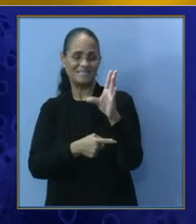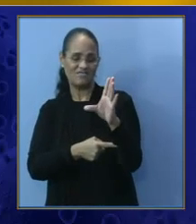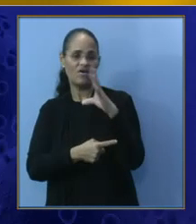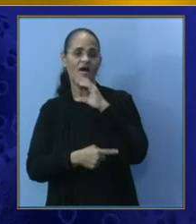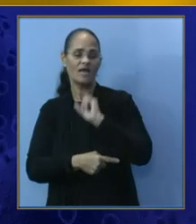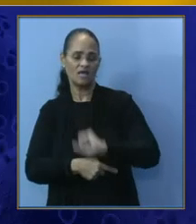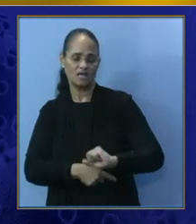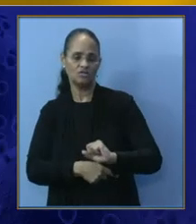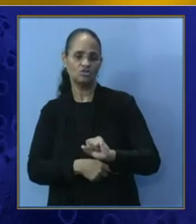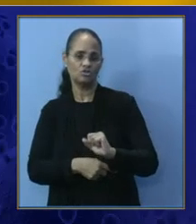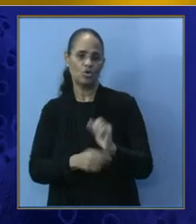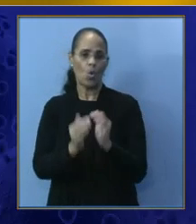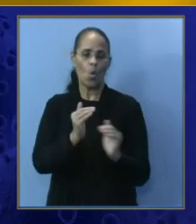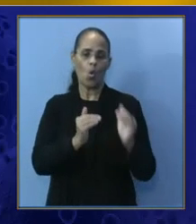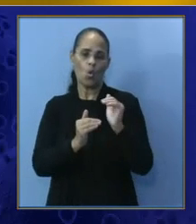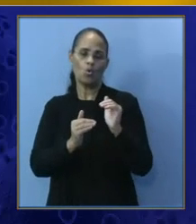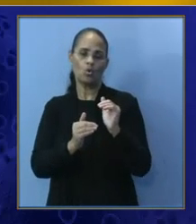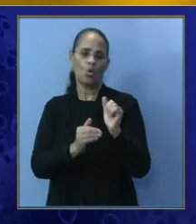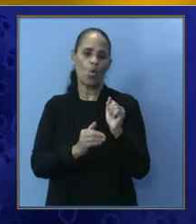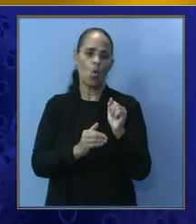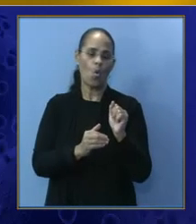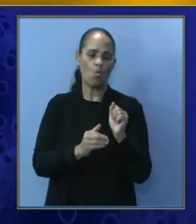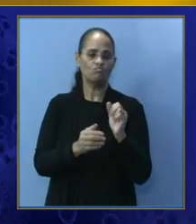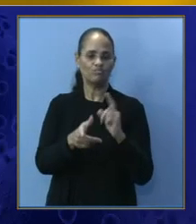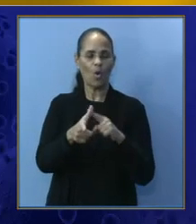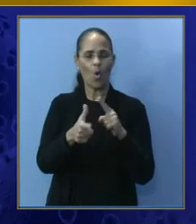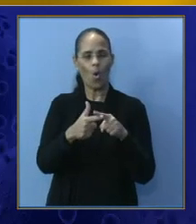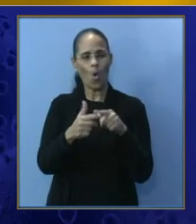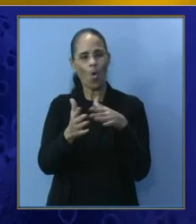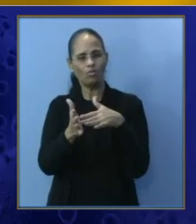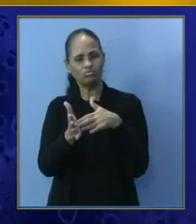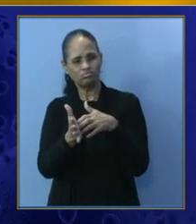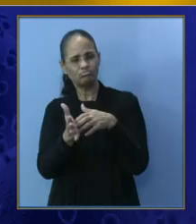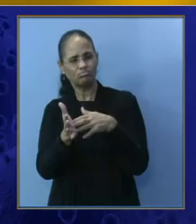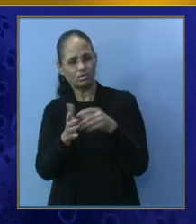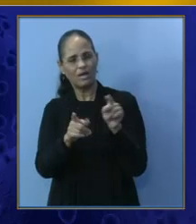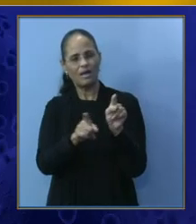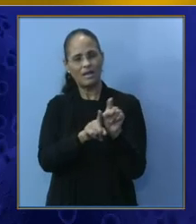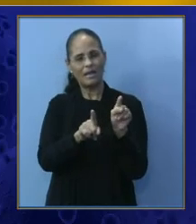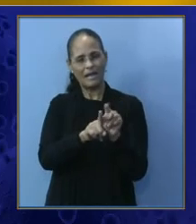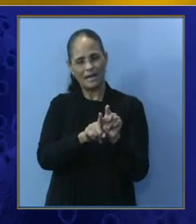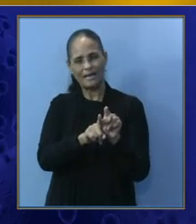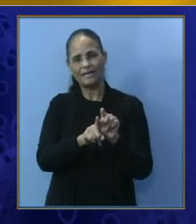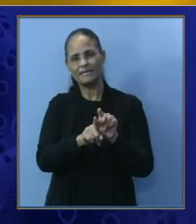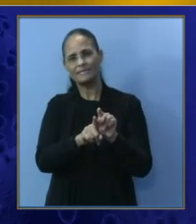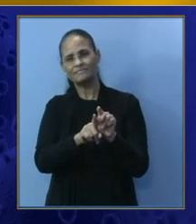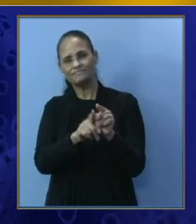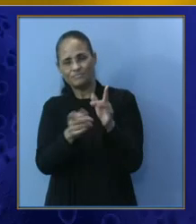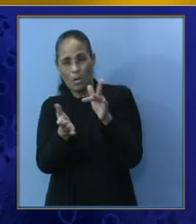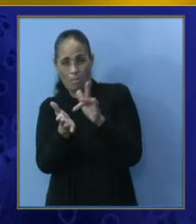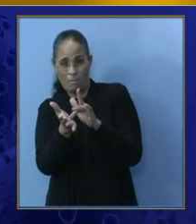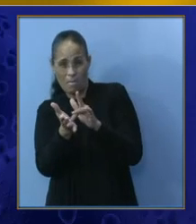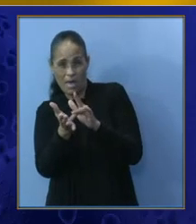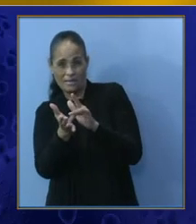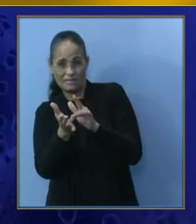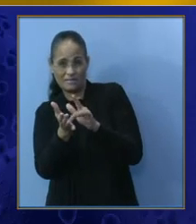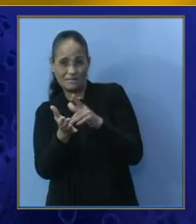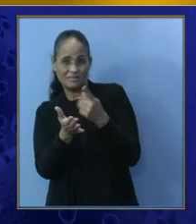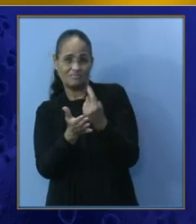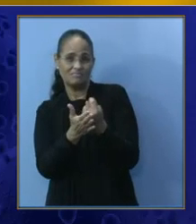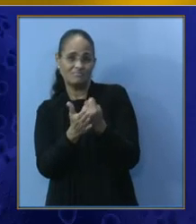age or older and people who are extremely vulnerable, such as those undergoing chemotherapy or with severe asthma